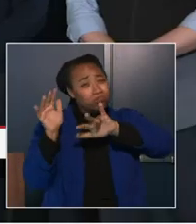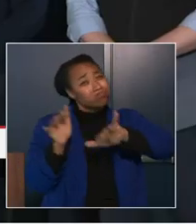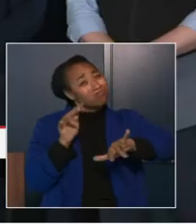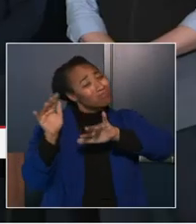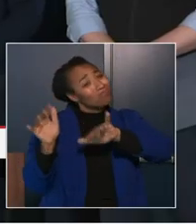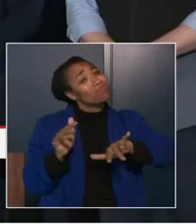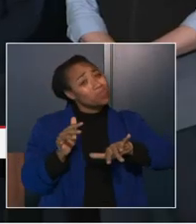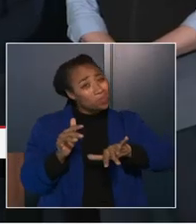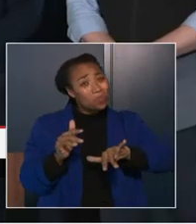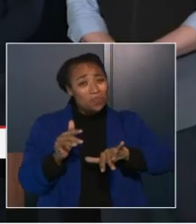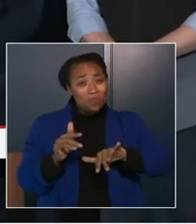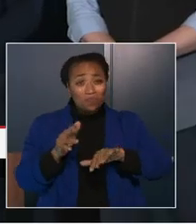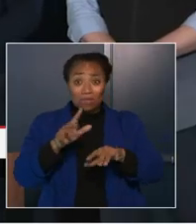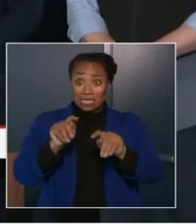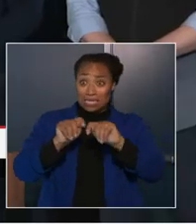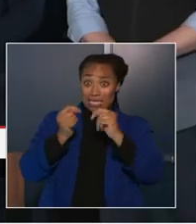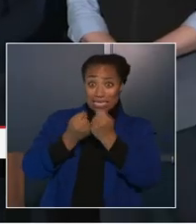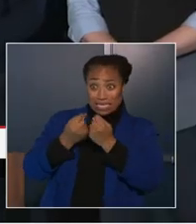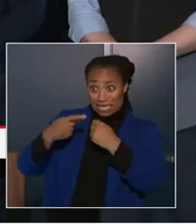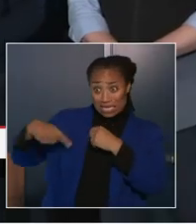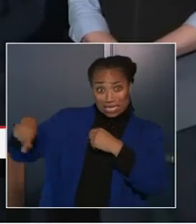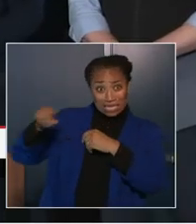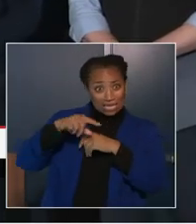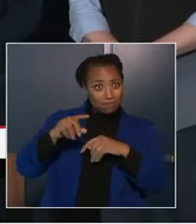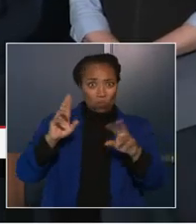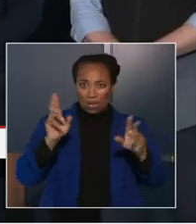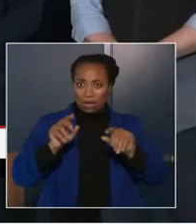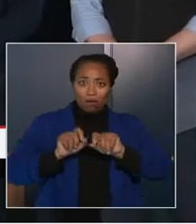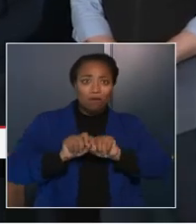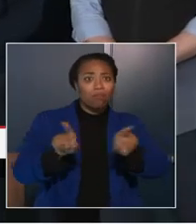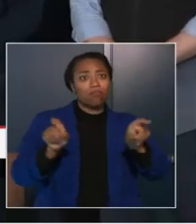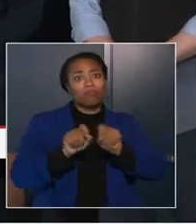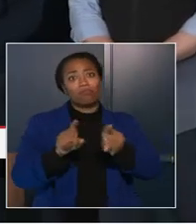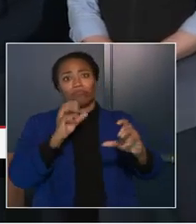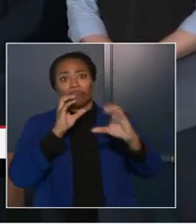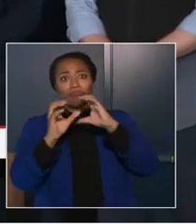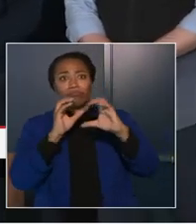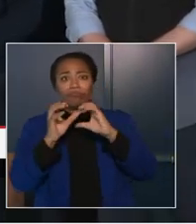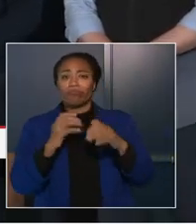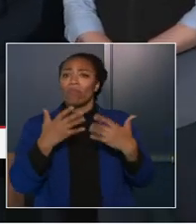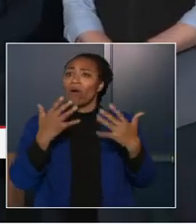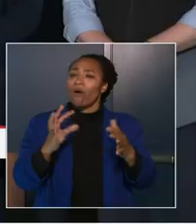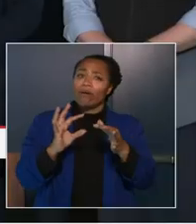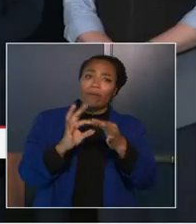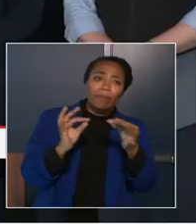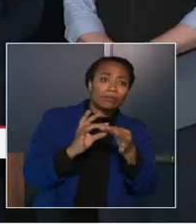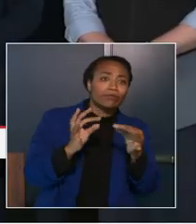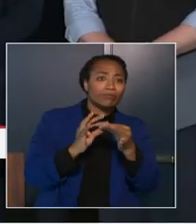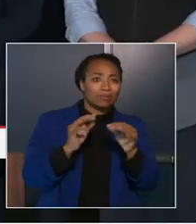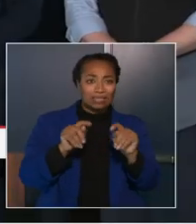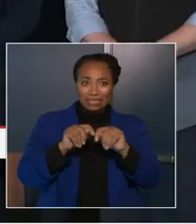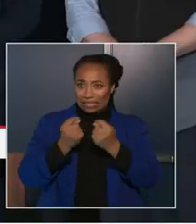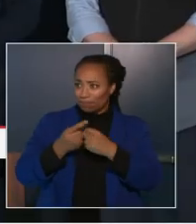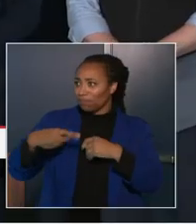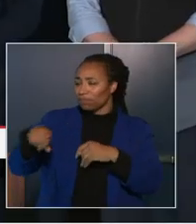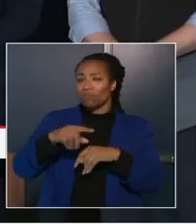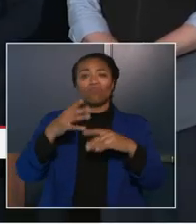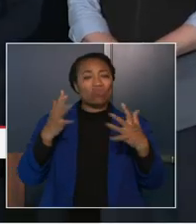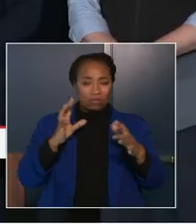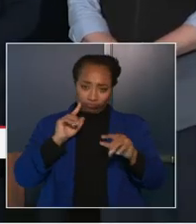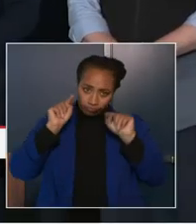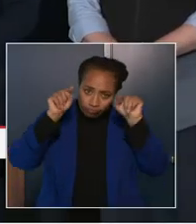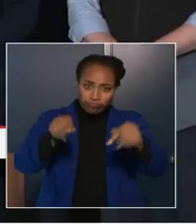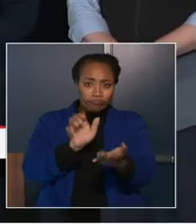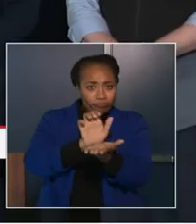teams will deploy, as has been mentioned by Director Spriggs. Any other